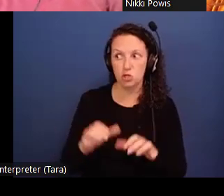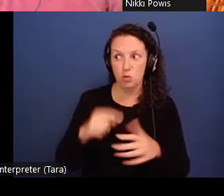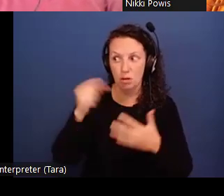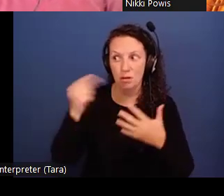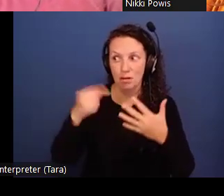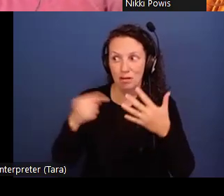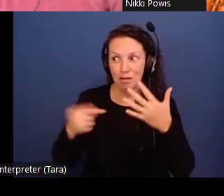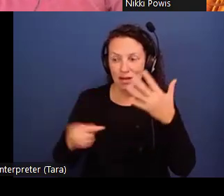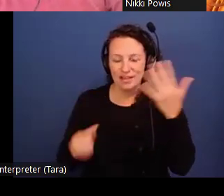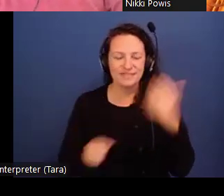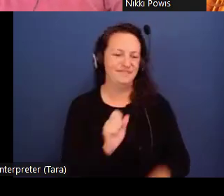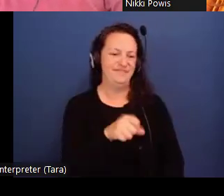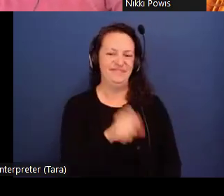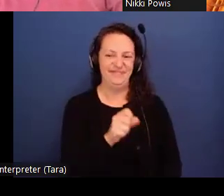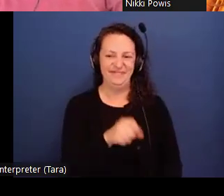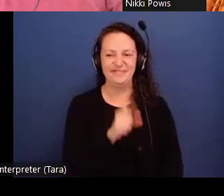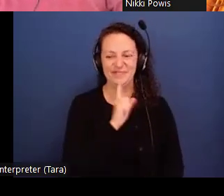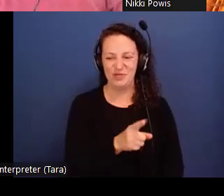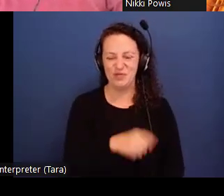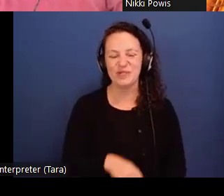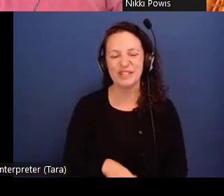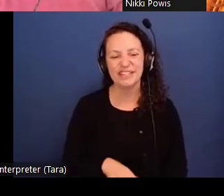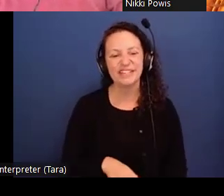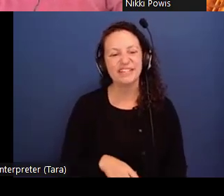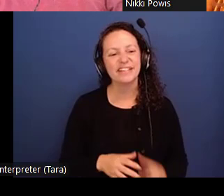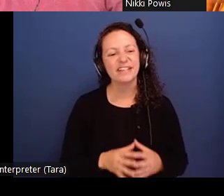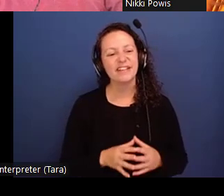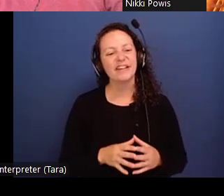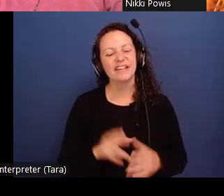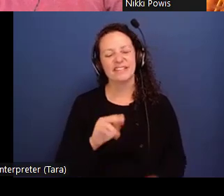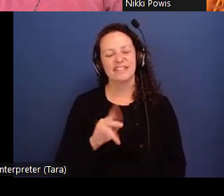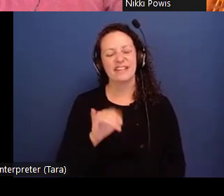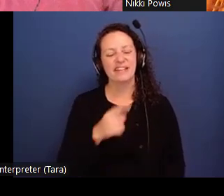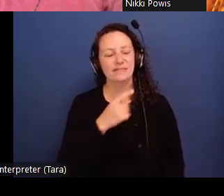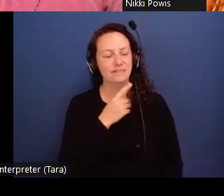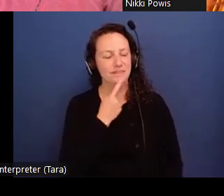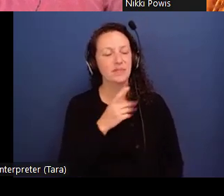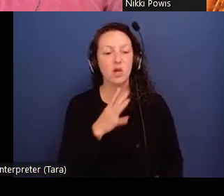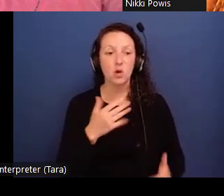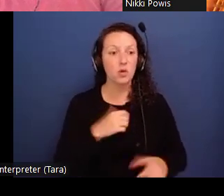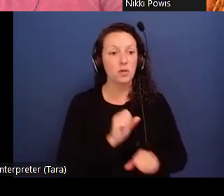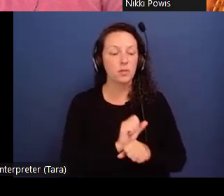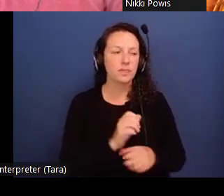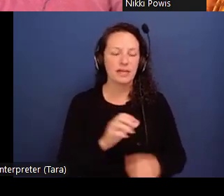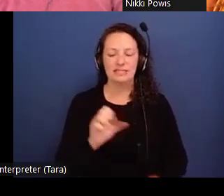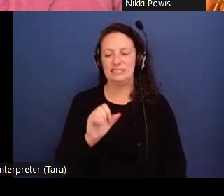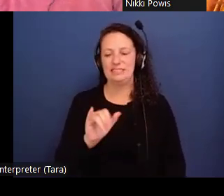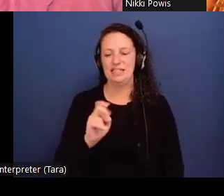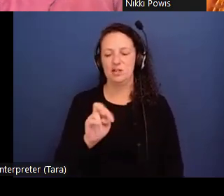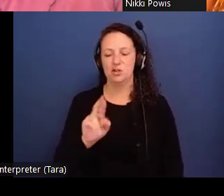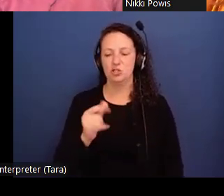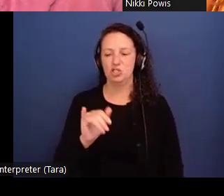Yeah, we kind of do. And we work, also with Synergy's work. It's a great name because